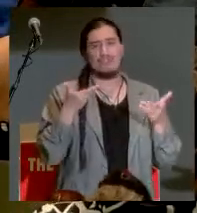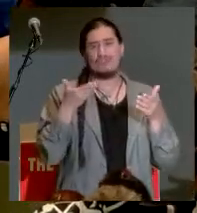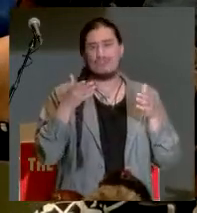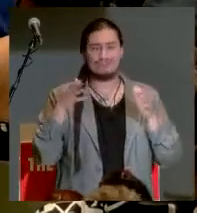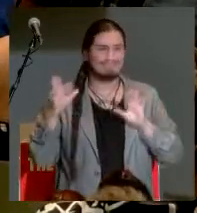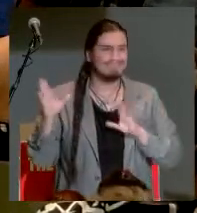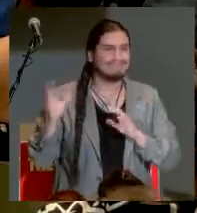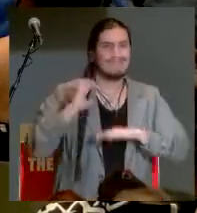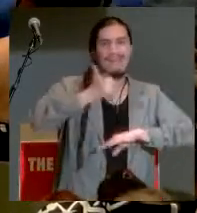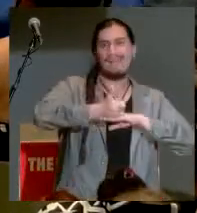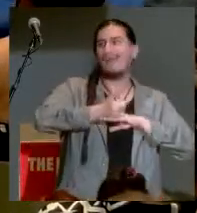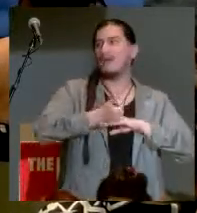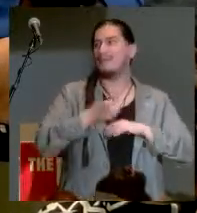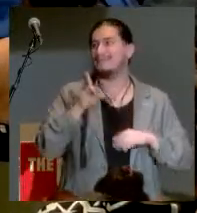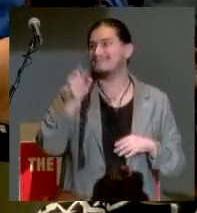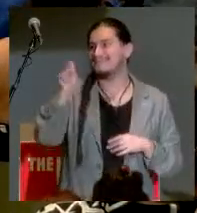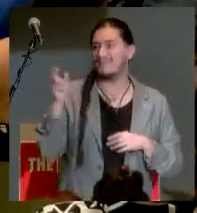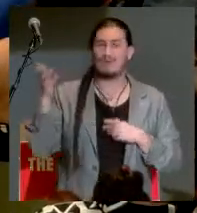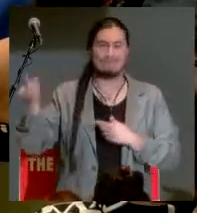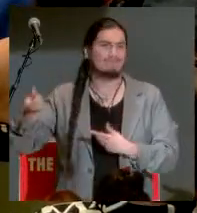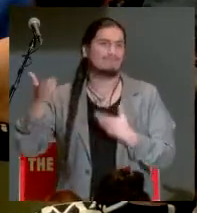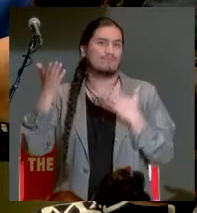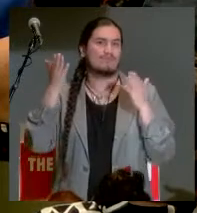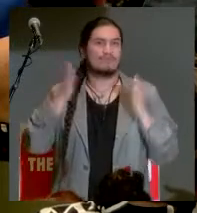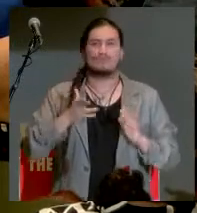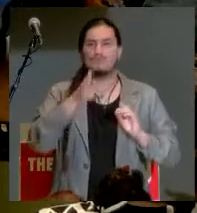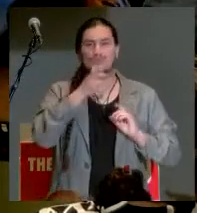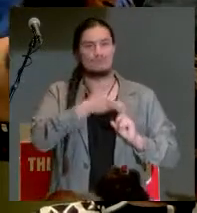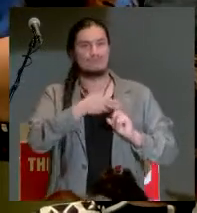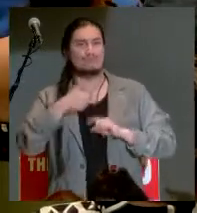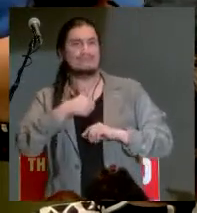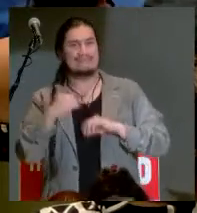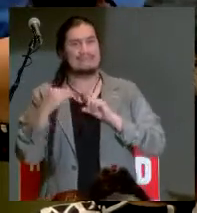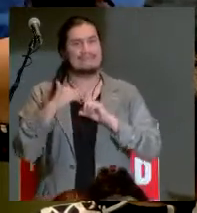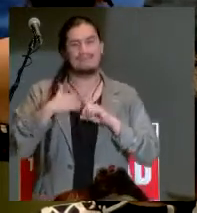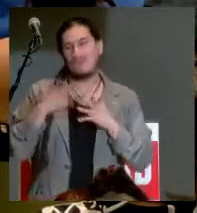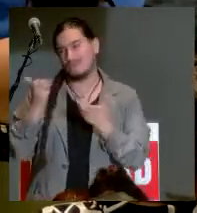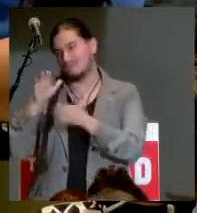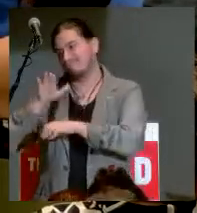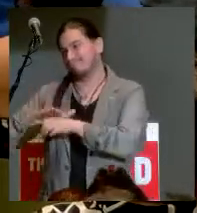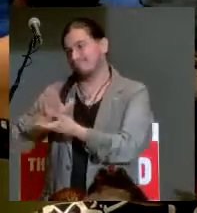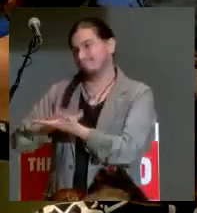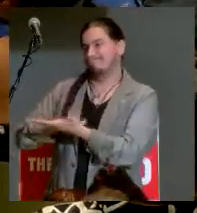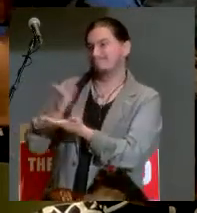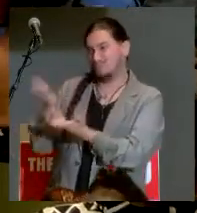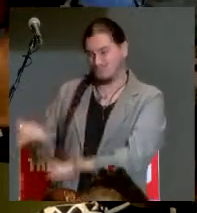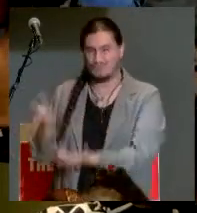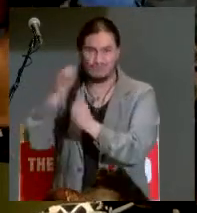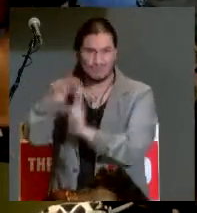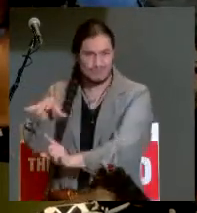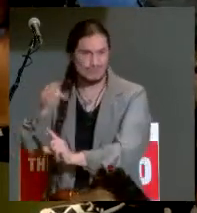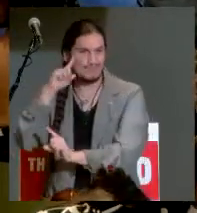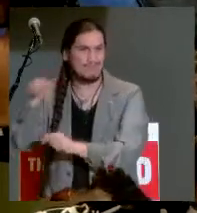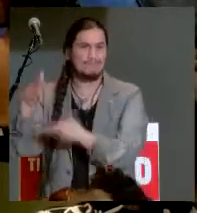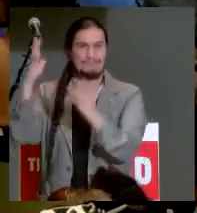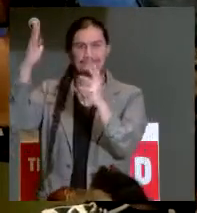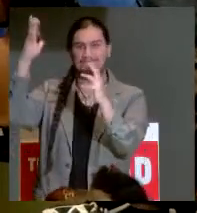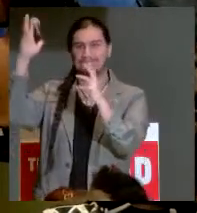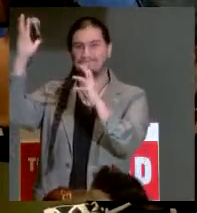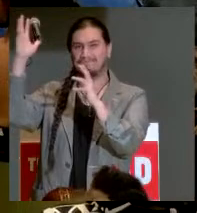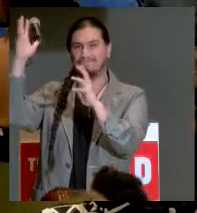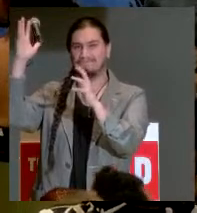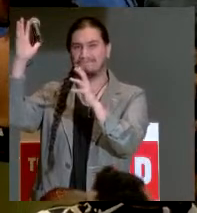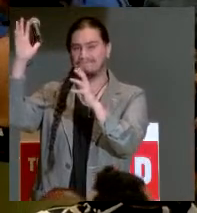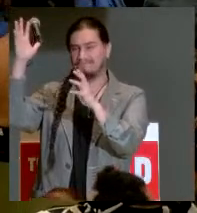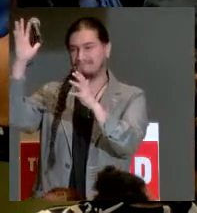and Darren Klein is one of the people who pulled me in. So I wanted to like shout you out, Darren and Ed. So thank you very much. Thank you to the